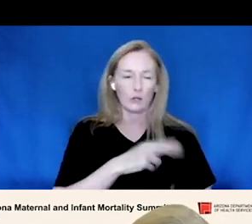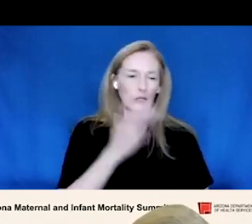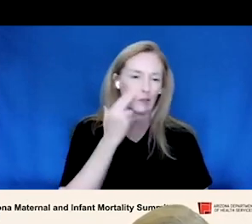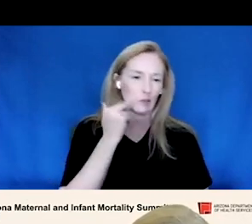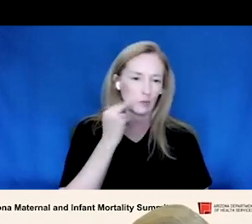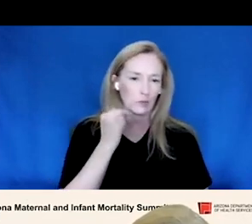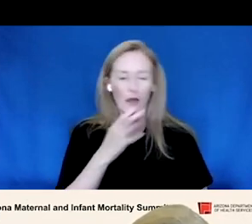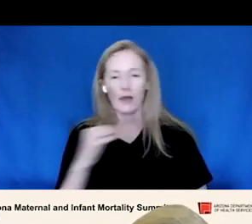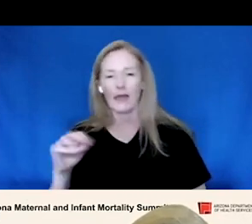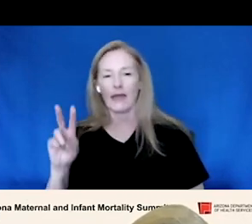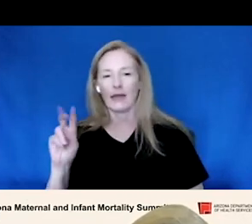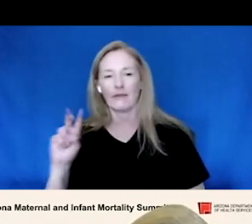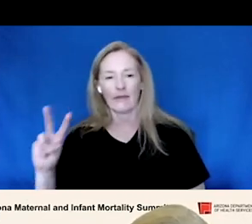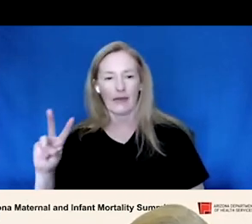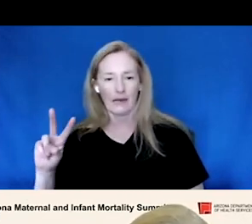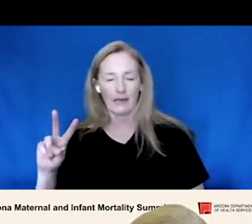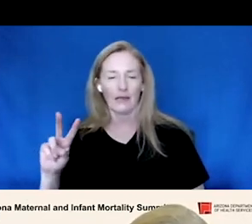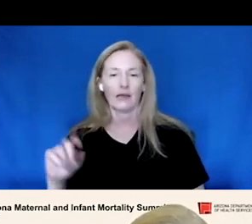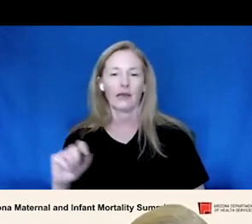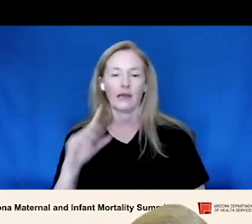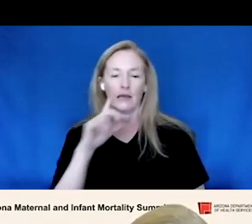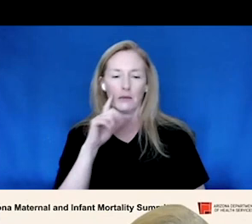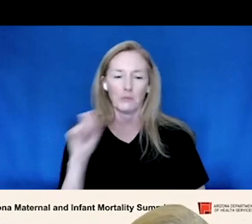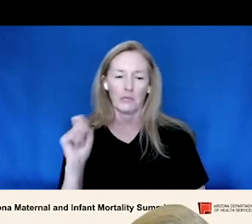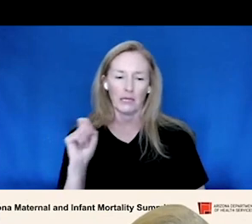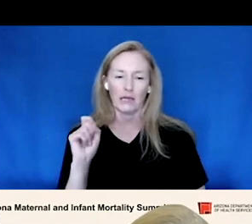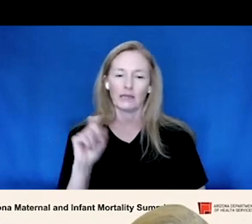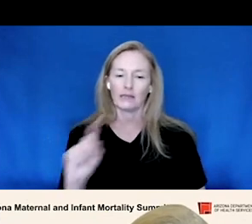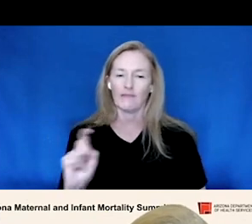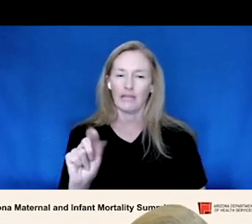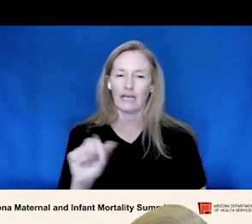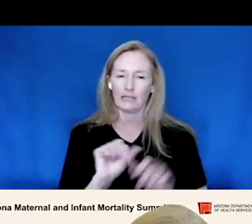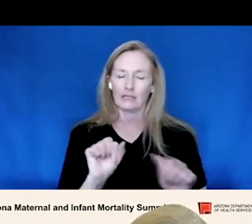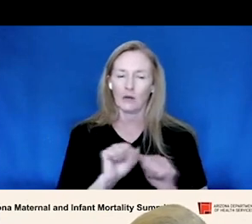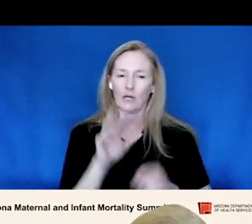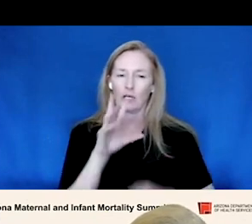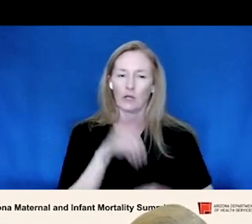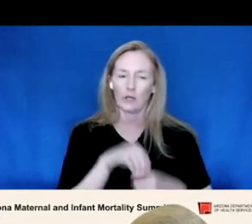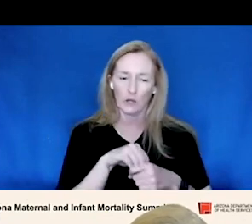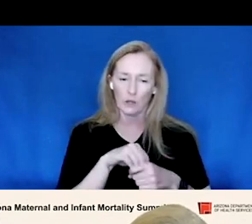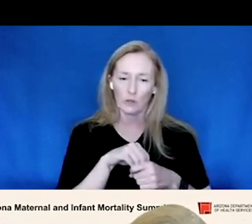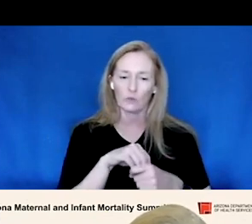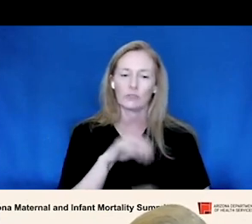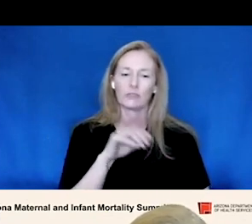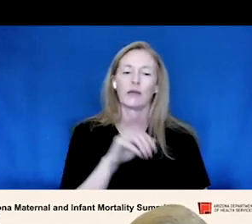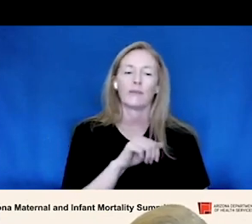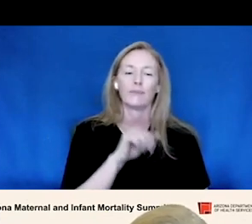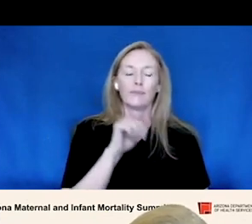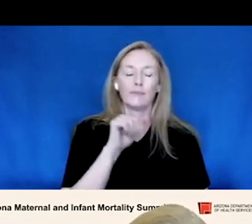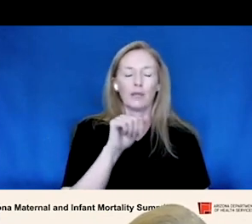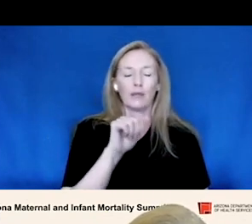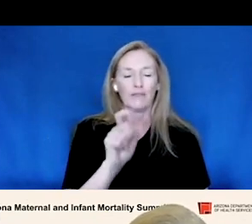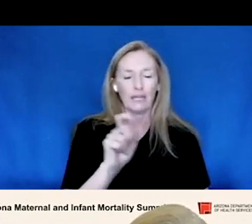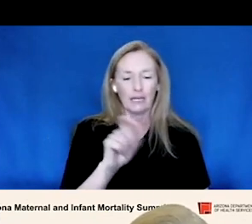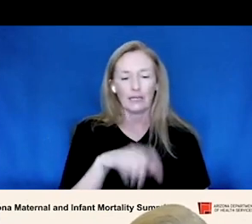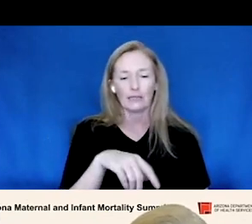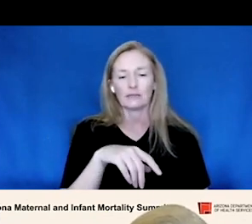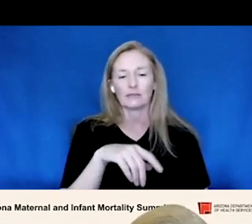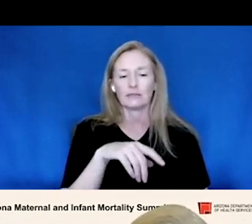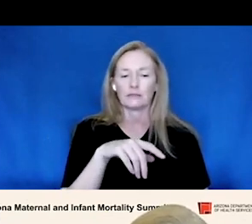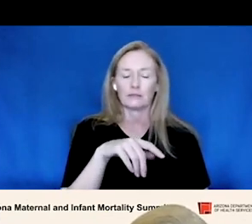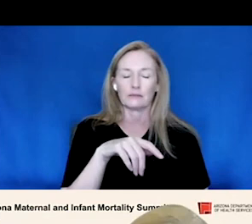area includes Arizona, Nevada, and Utah. So then we'd have to also get the report for